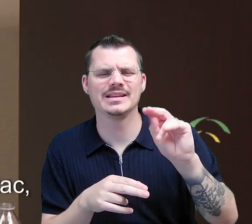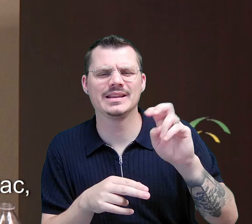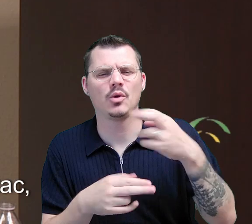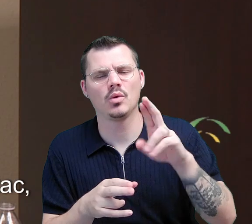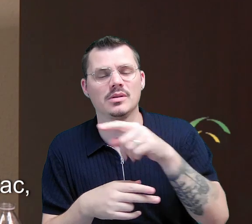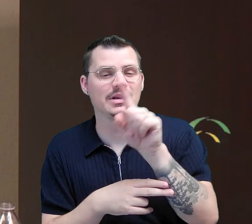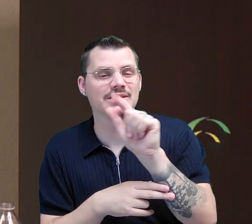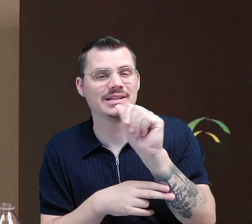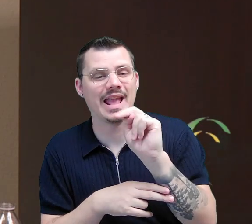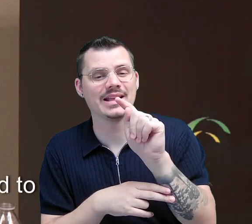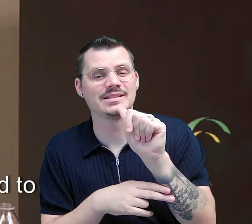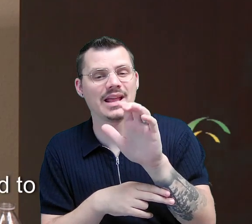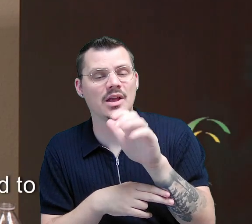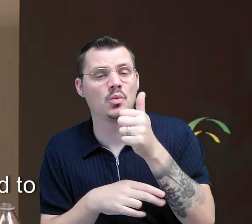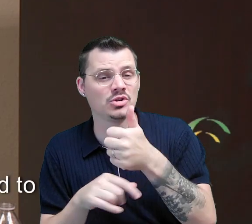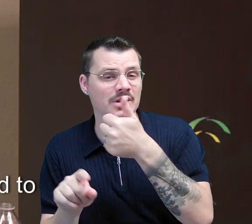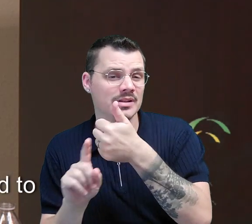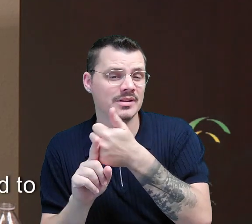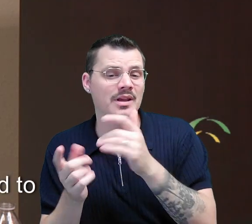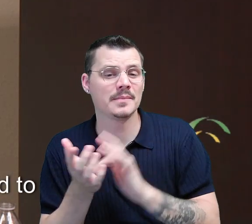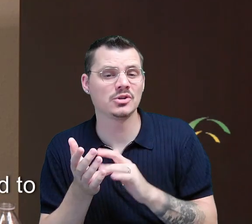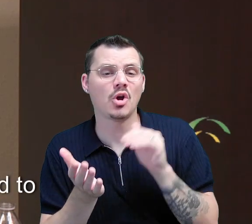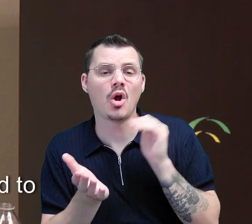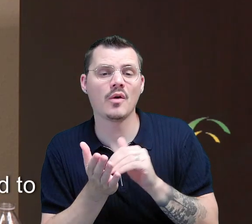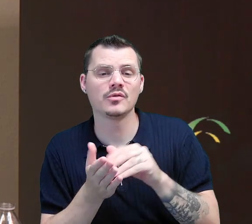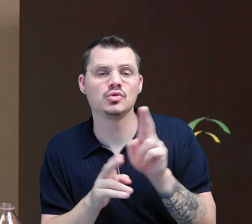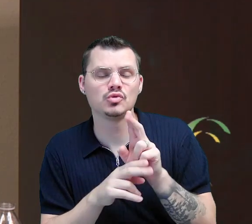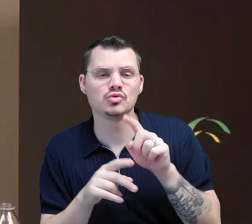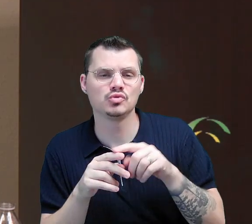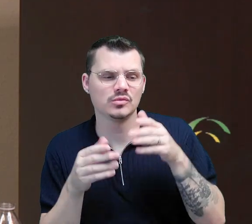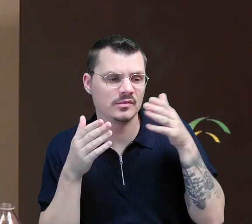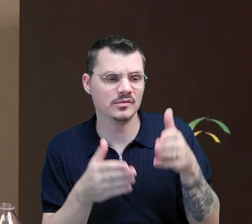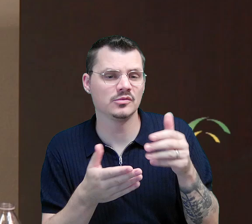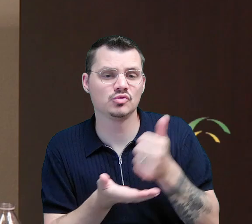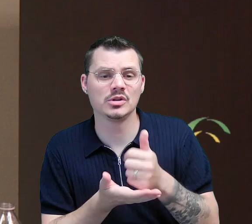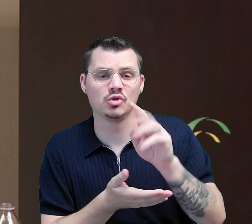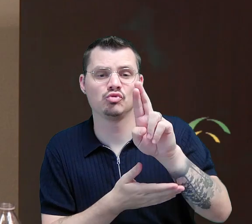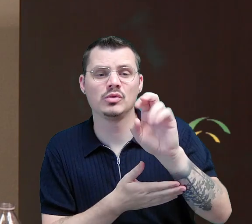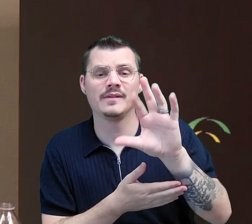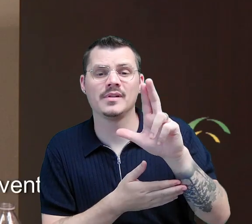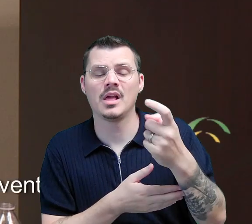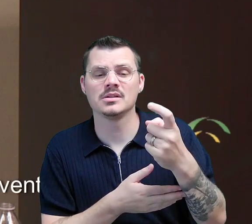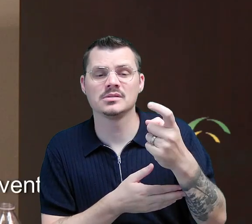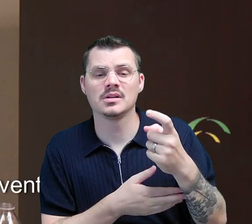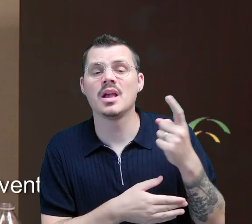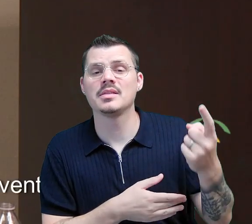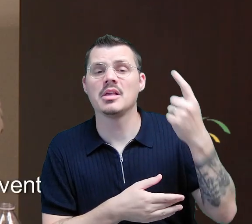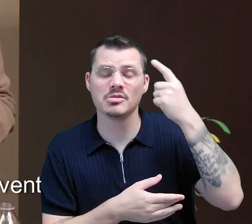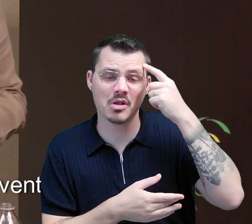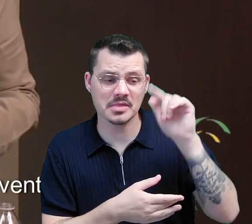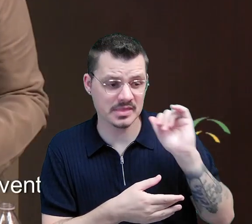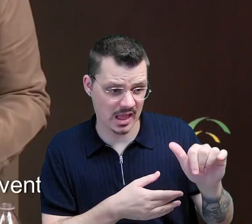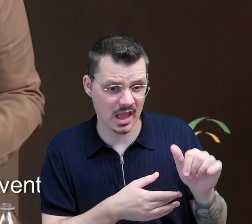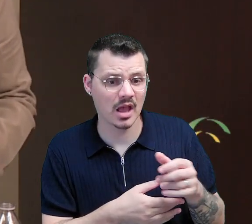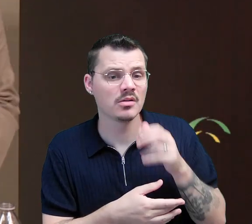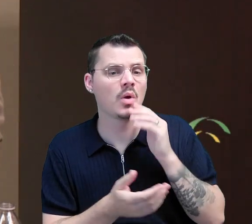or Zantac, which is a medicine that is often used to treat reflux. And they were thinking this